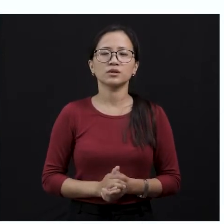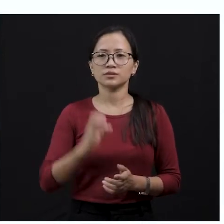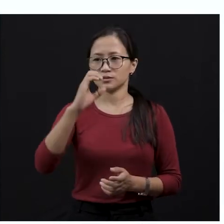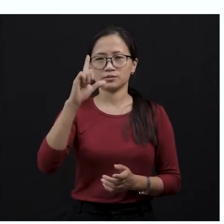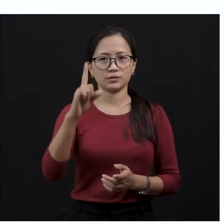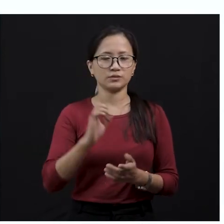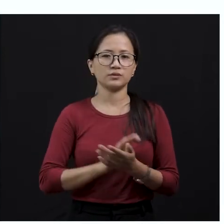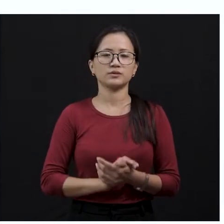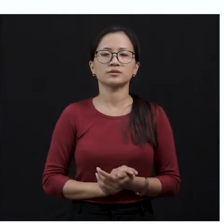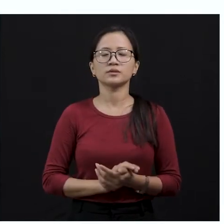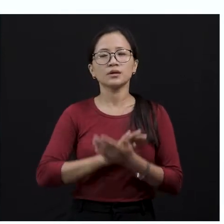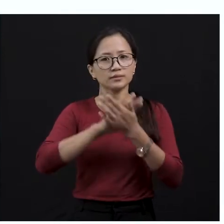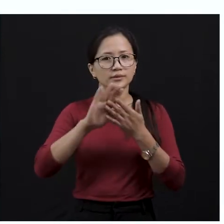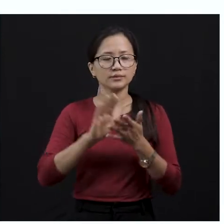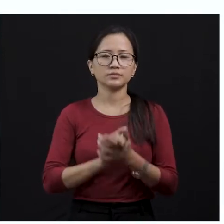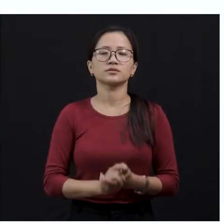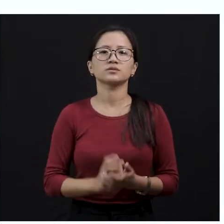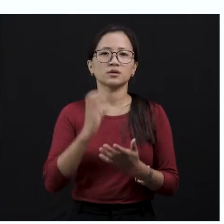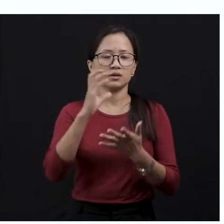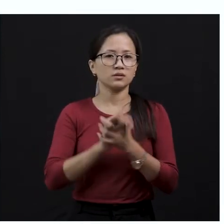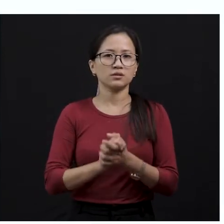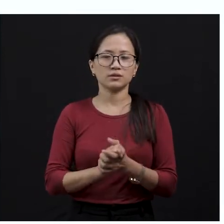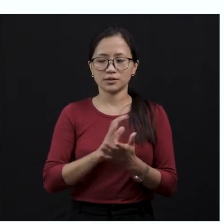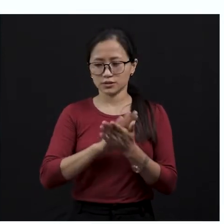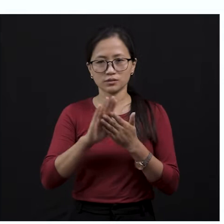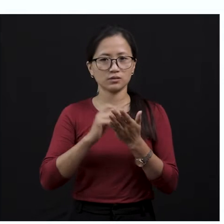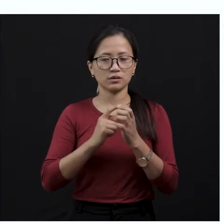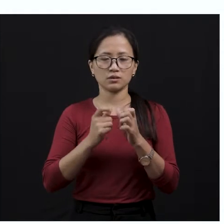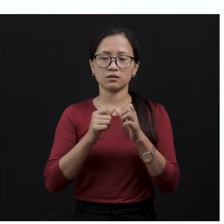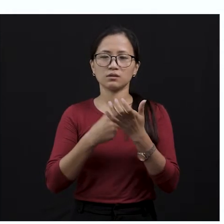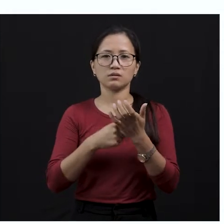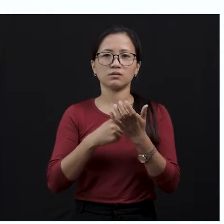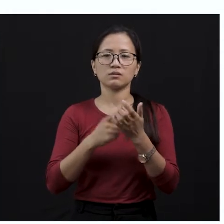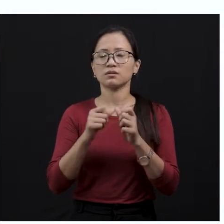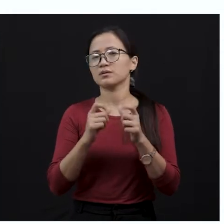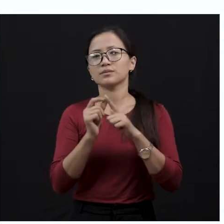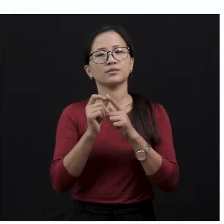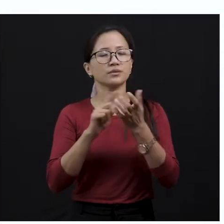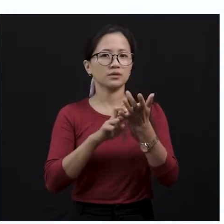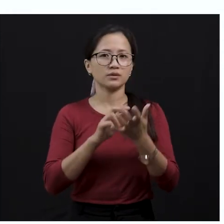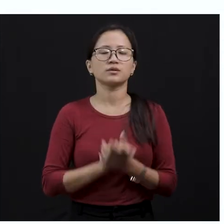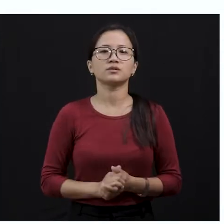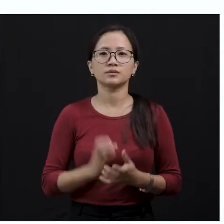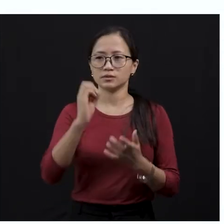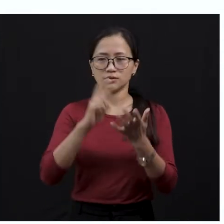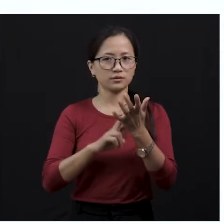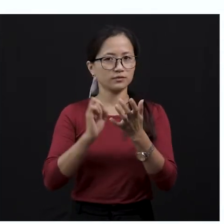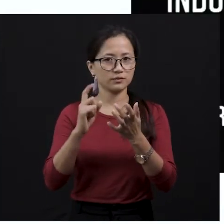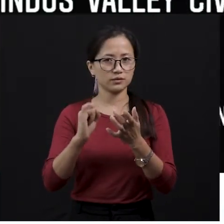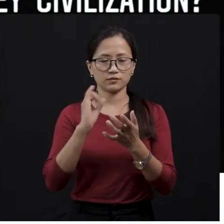1, that is Harappan civilization. Now today I'm going to do the second part of this lesson.